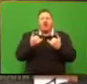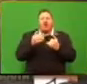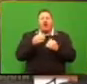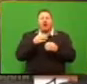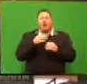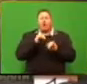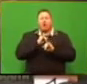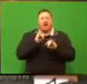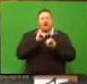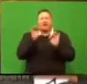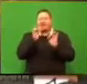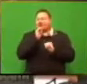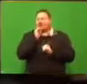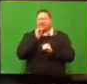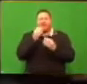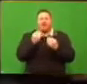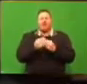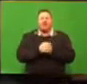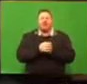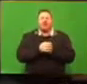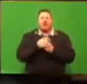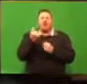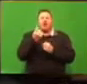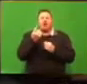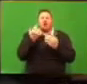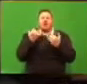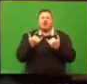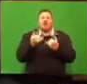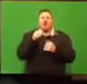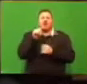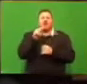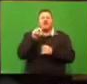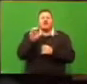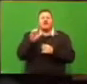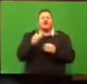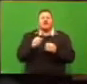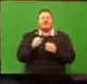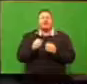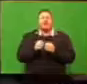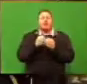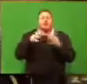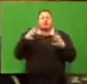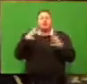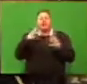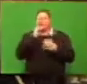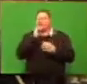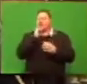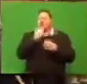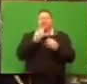crisis is that the ANC has lost the majority. Now,